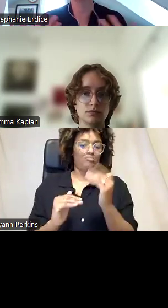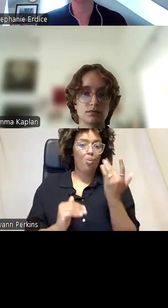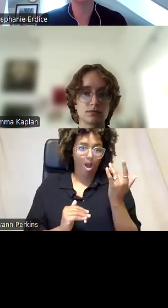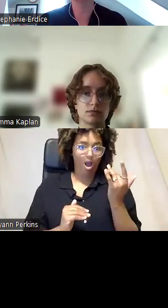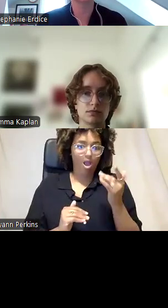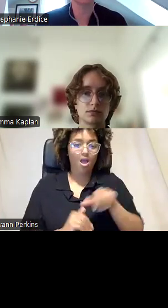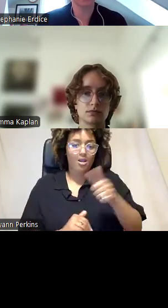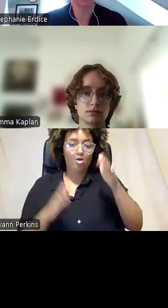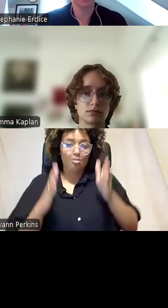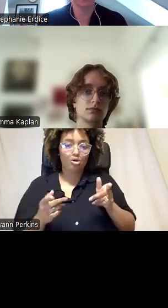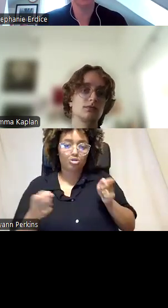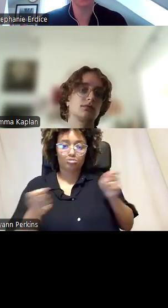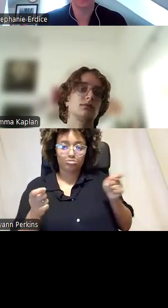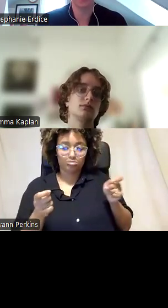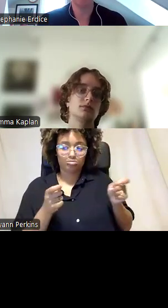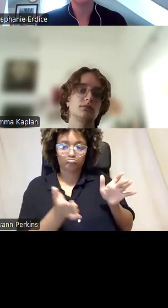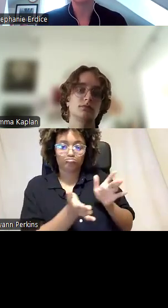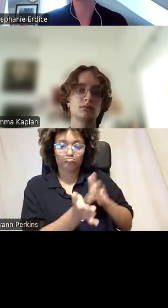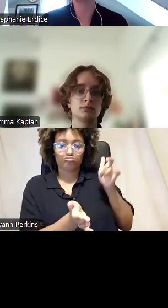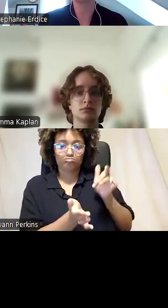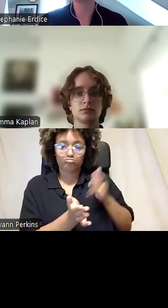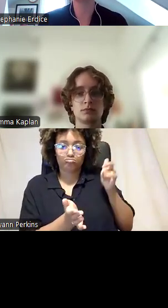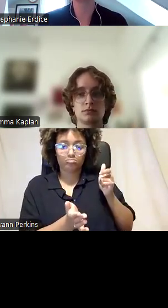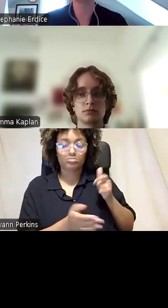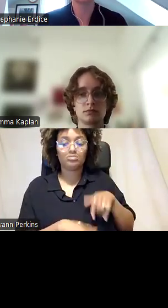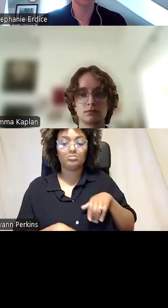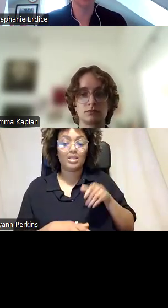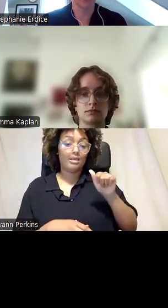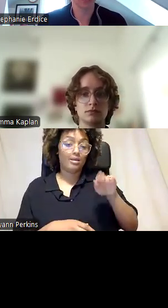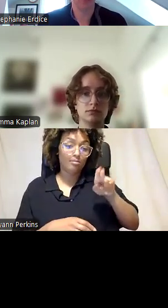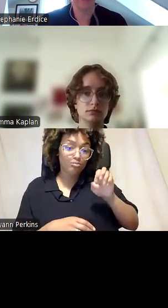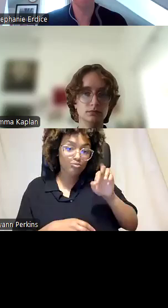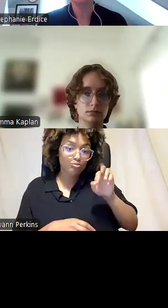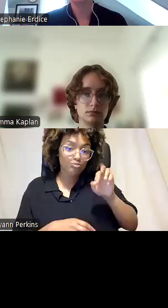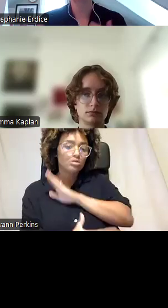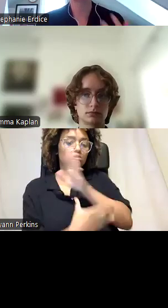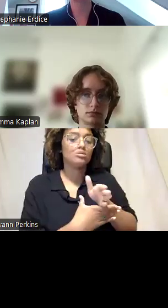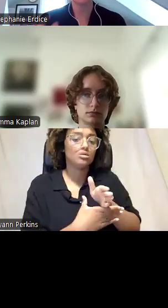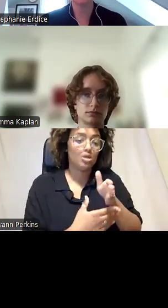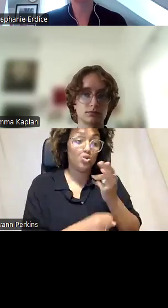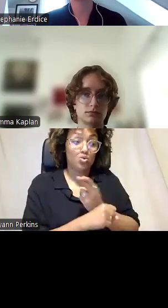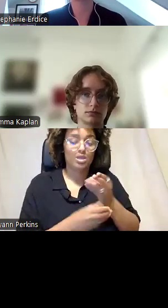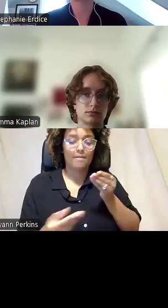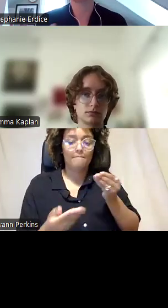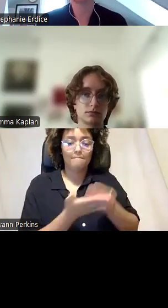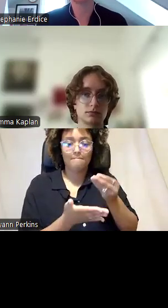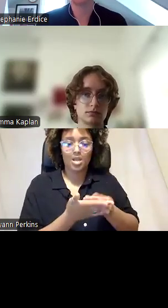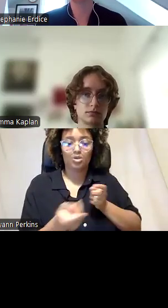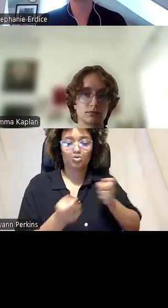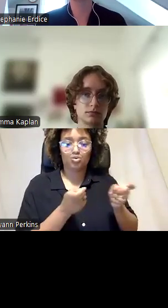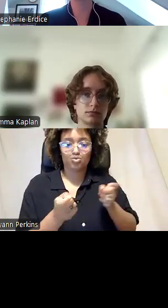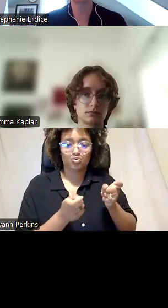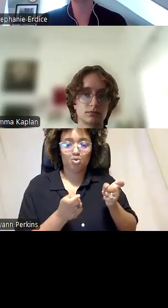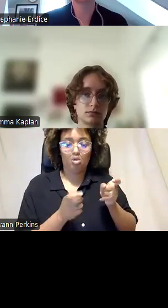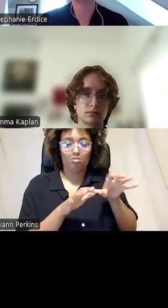of them, because the abuser is intervening and trying to use money to control them. So again, we hear this word